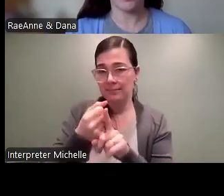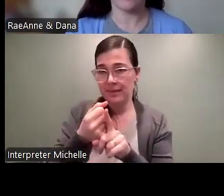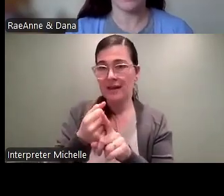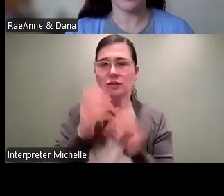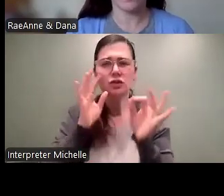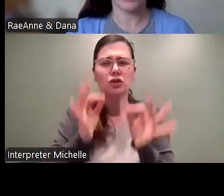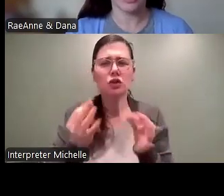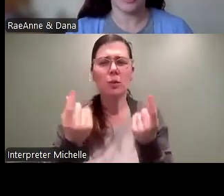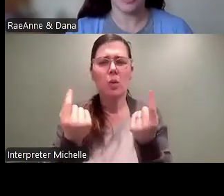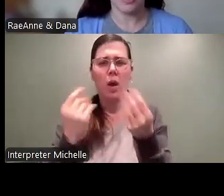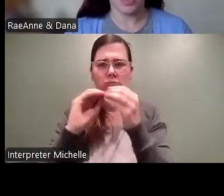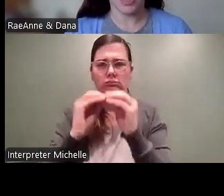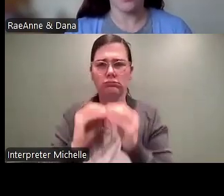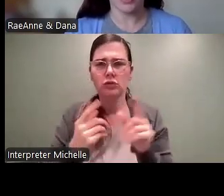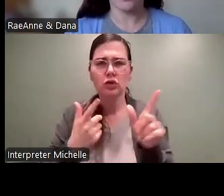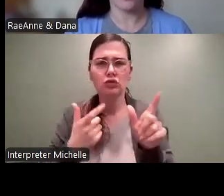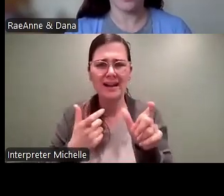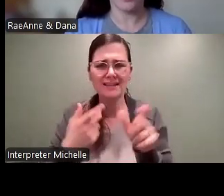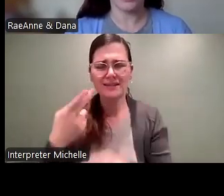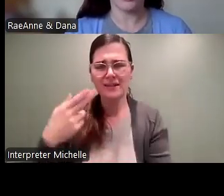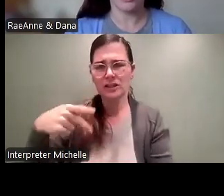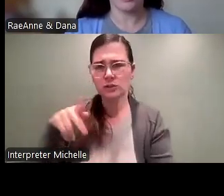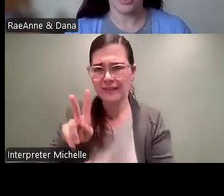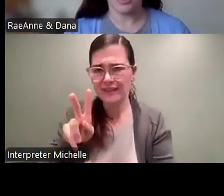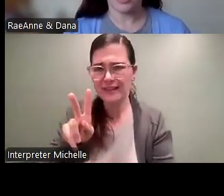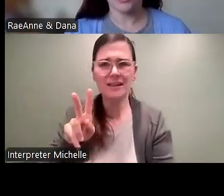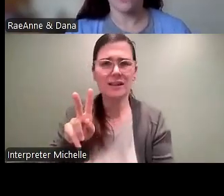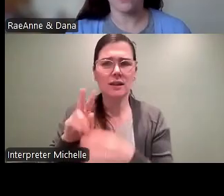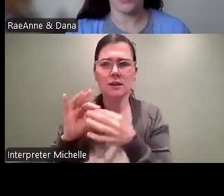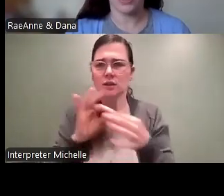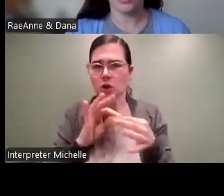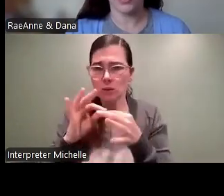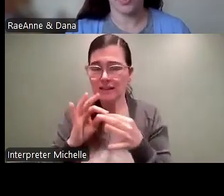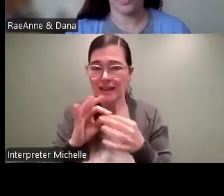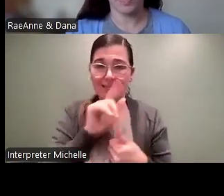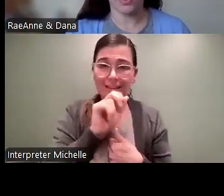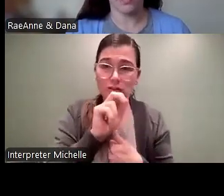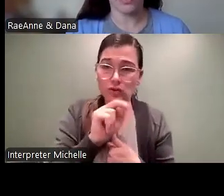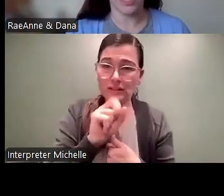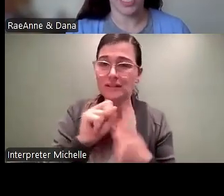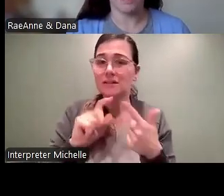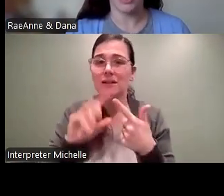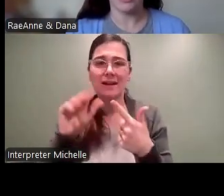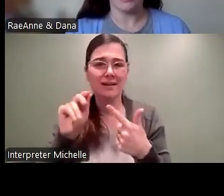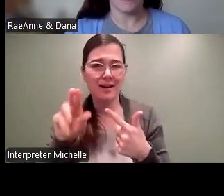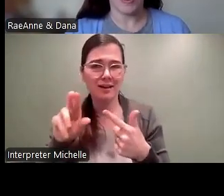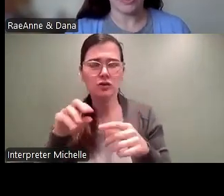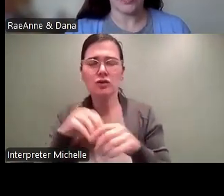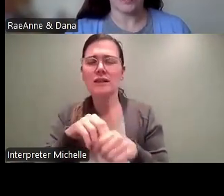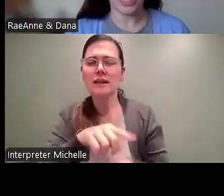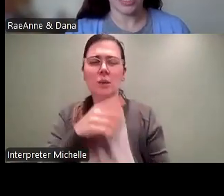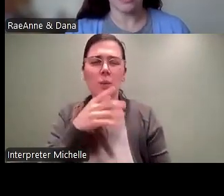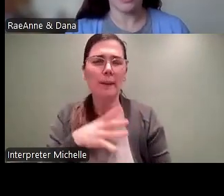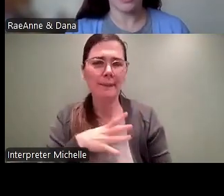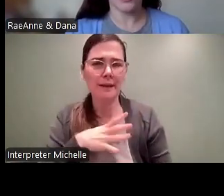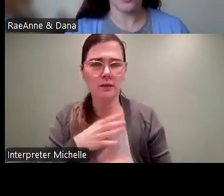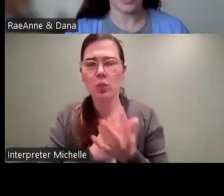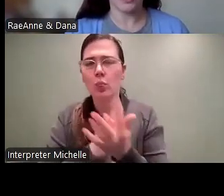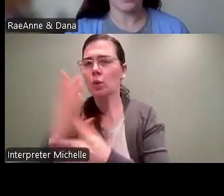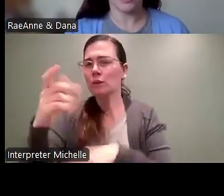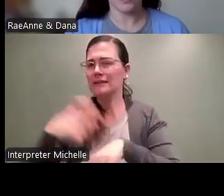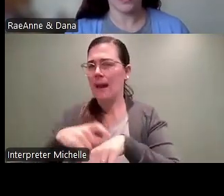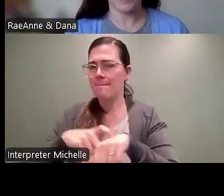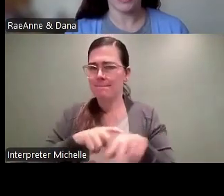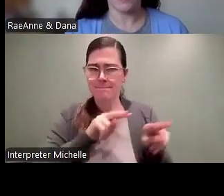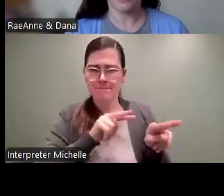of HPV-associated high-grade cervical lesions and cervical cancer in women over time, and to obtain SIN2